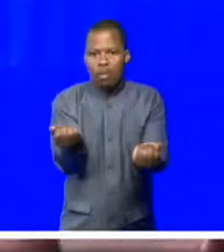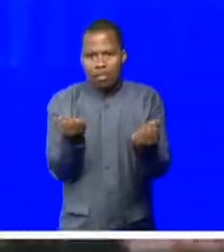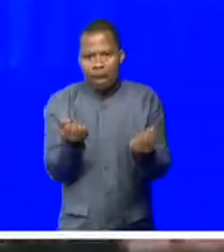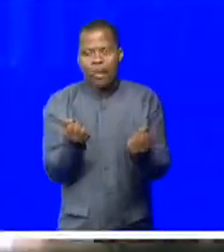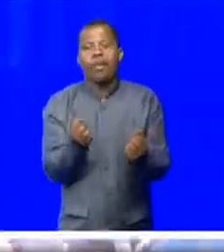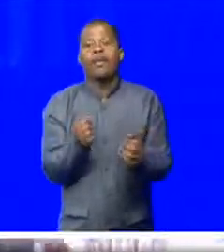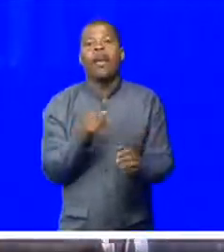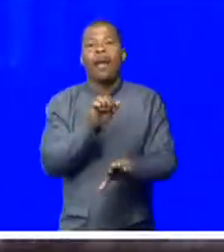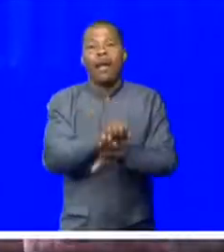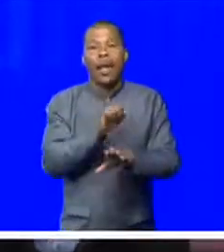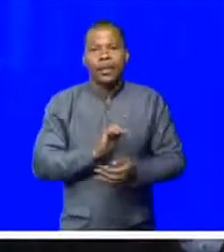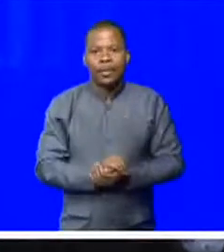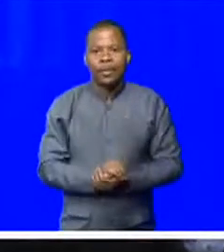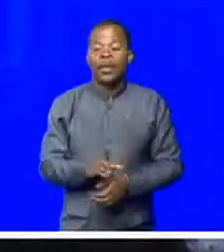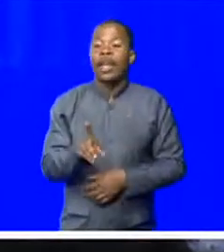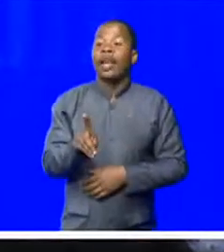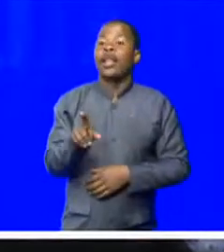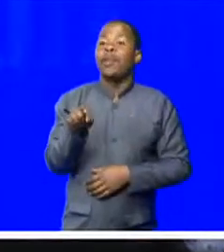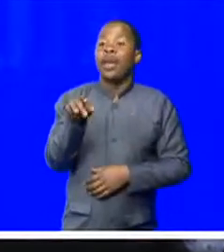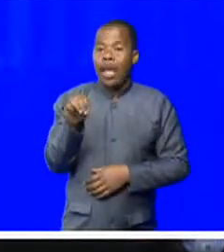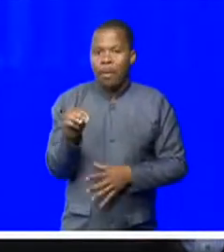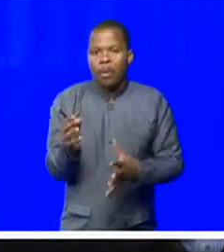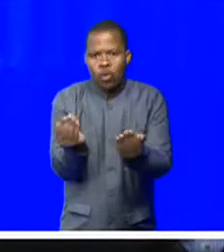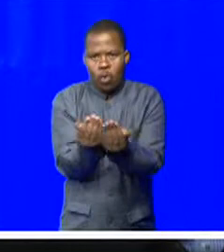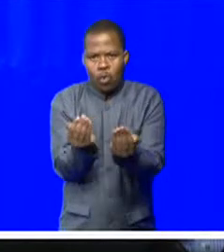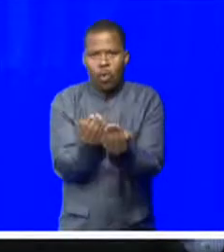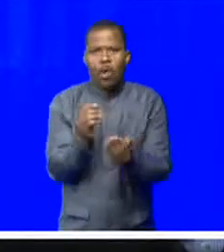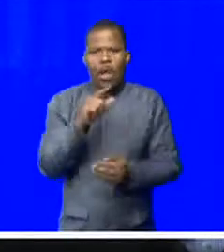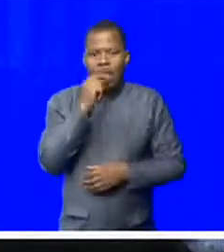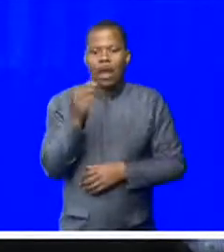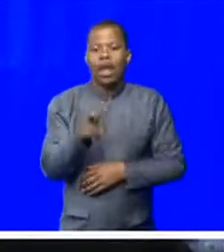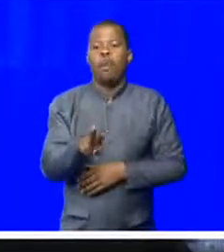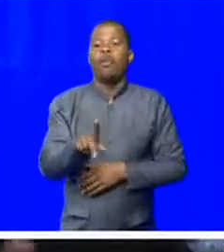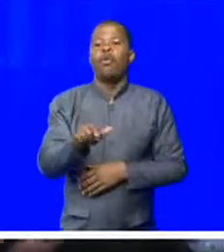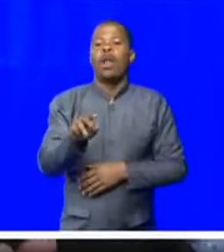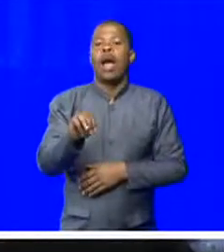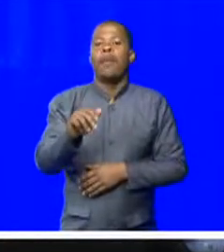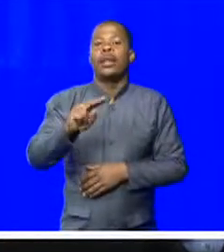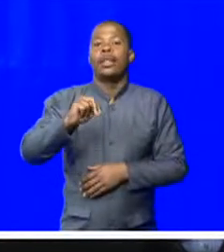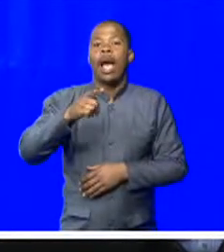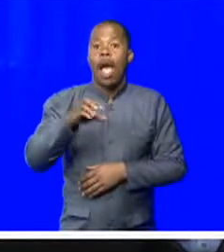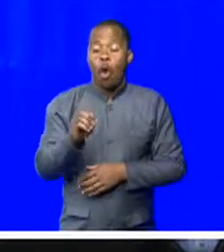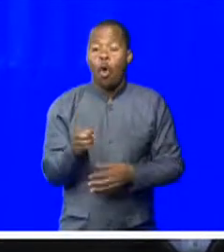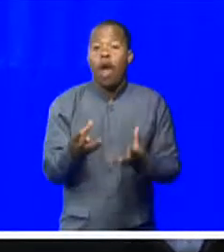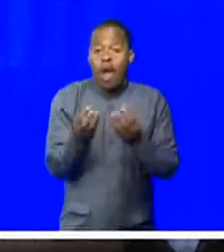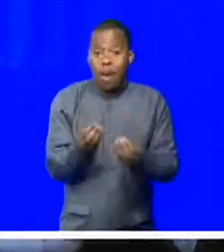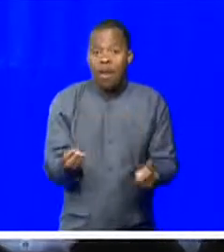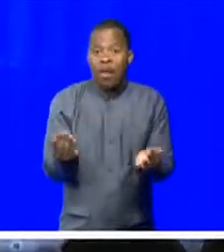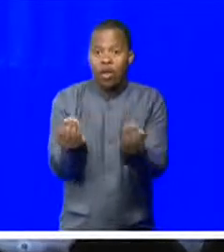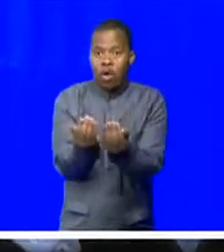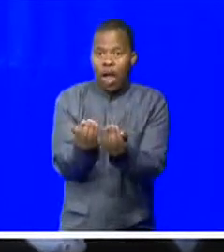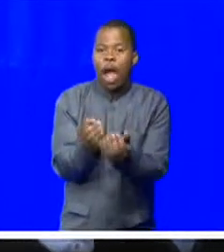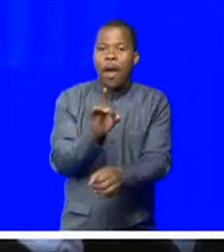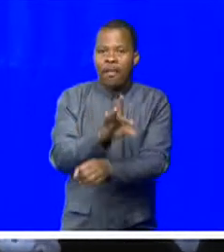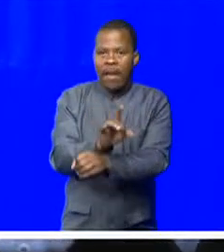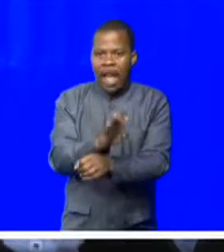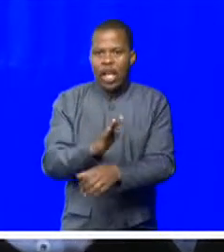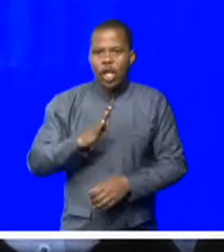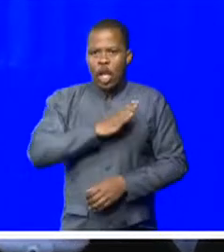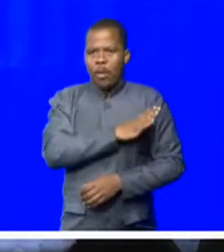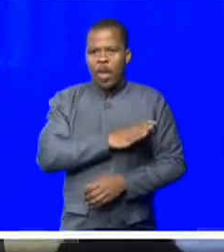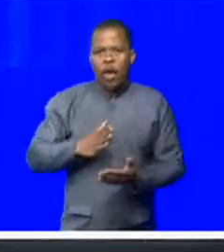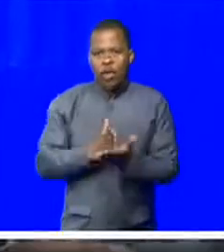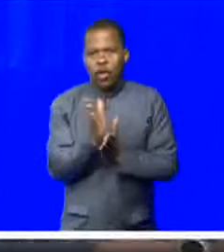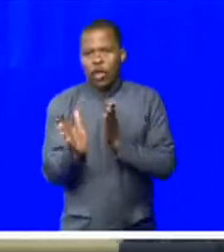Ordinary Summit. The Deputy Prime Minister has encouraged Vulamasango High School learners to concentrate on their studies and avoid